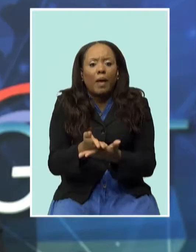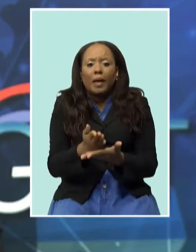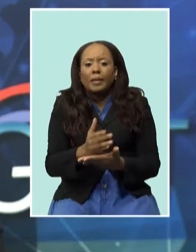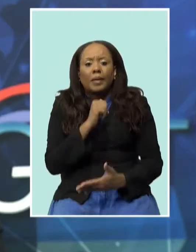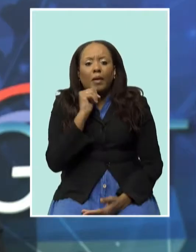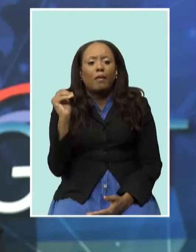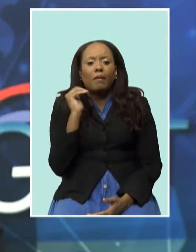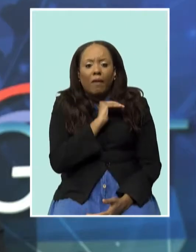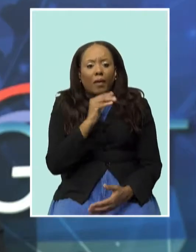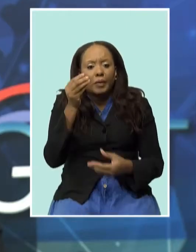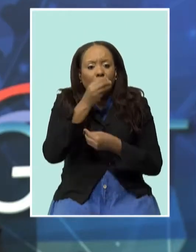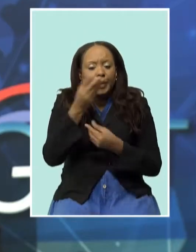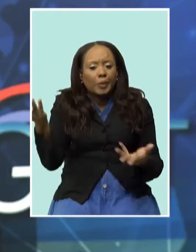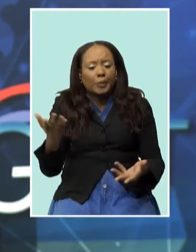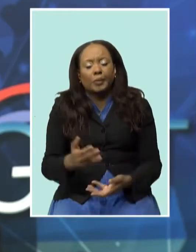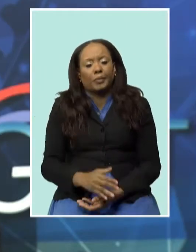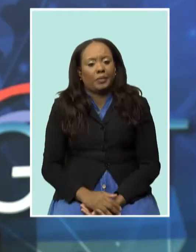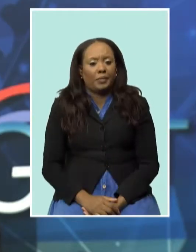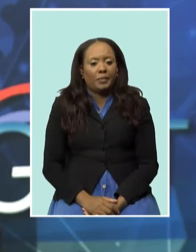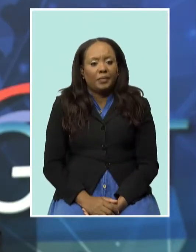and misinformation.